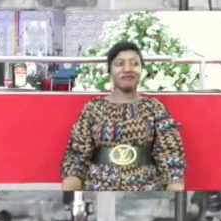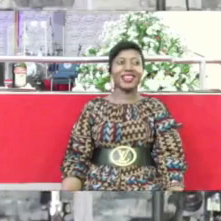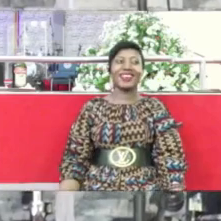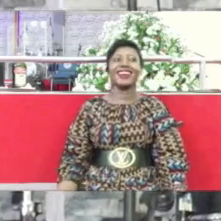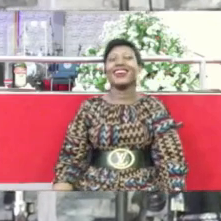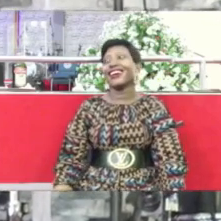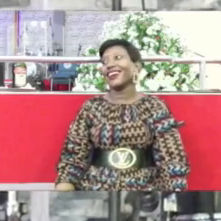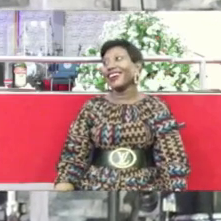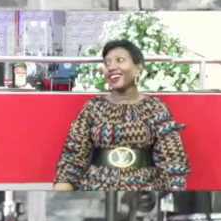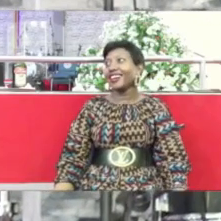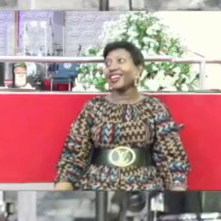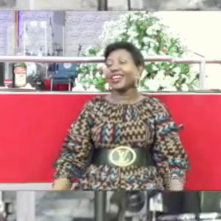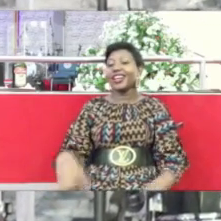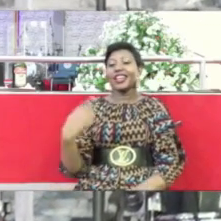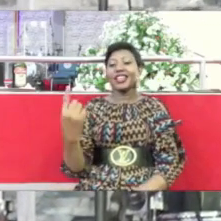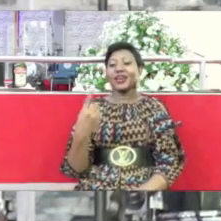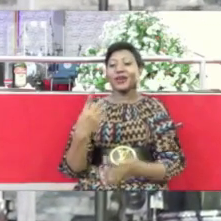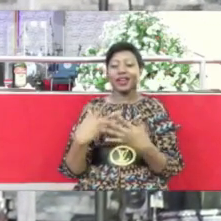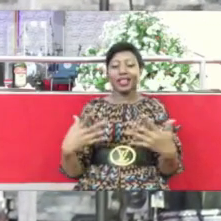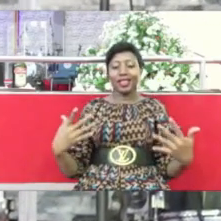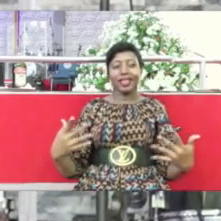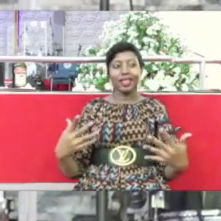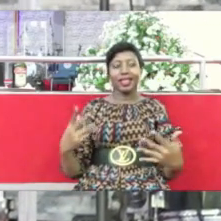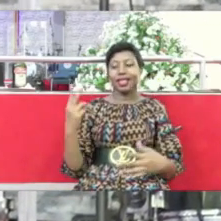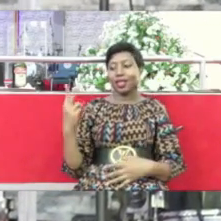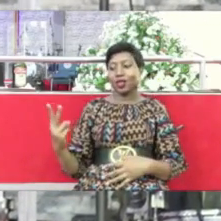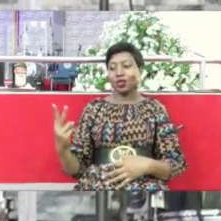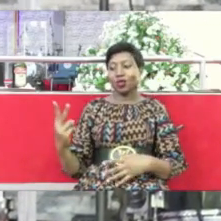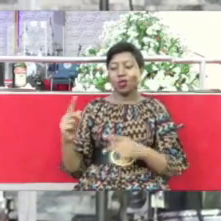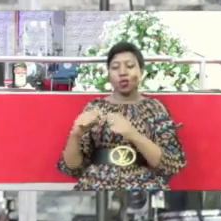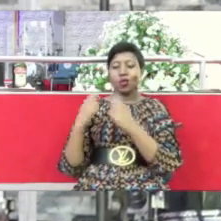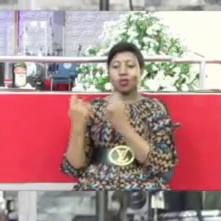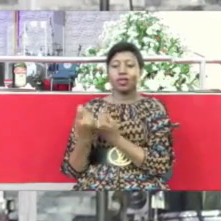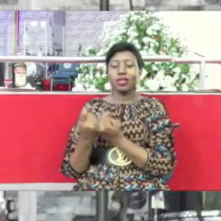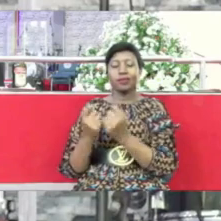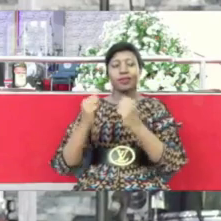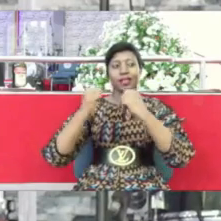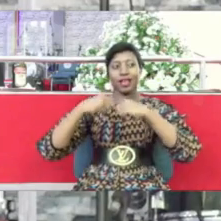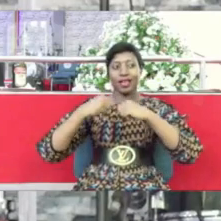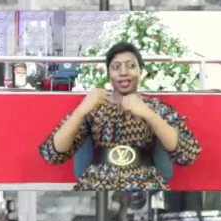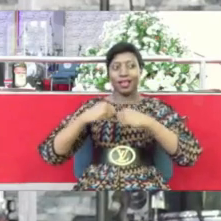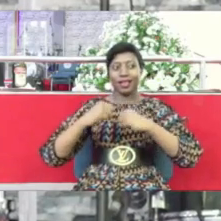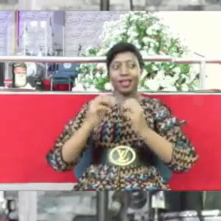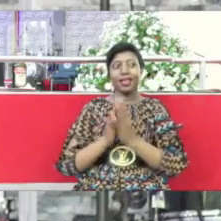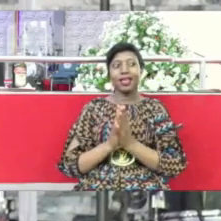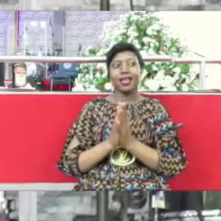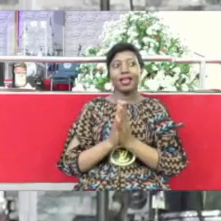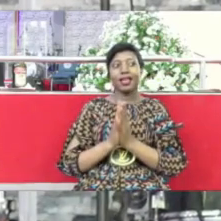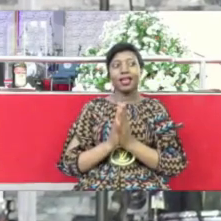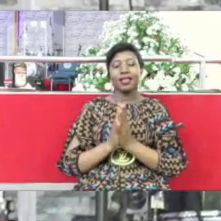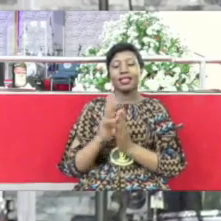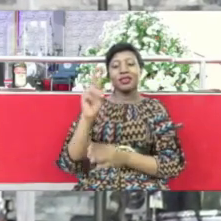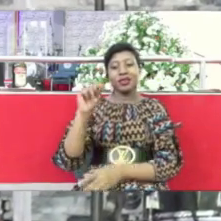Kenya Kwanza walikubaliana. The only one thing that they agreed together. Ni kwamba hakuna njaa ya Azimio na